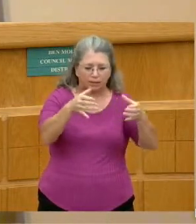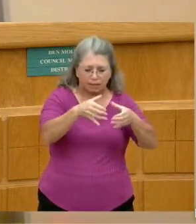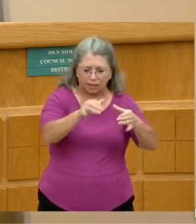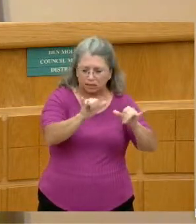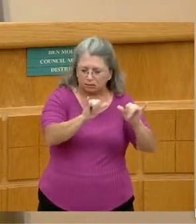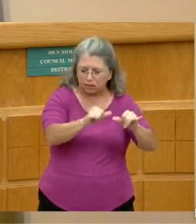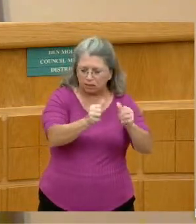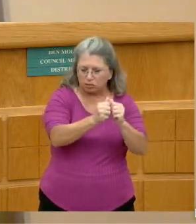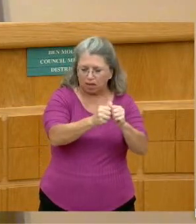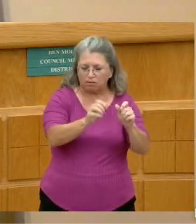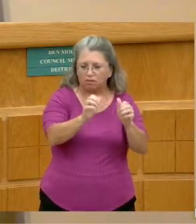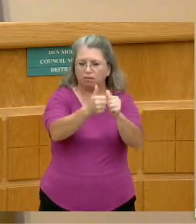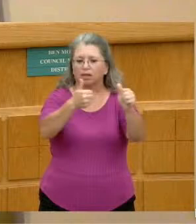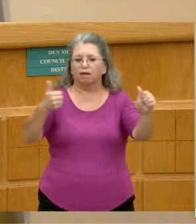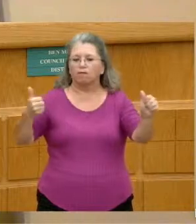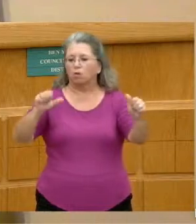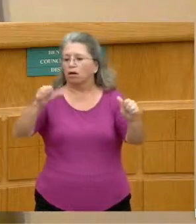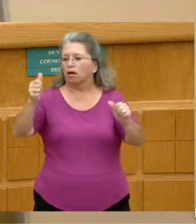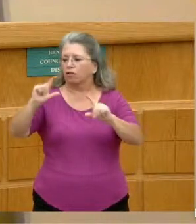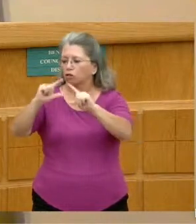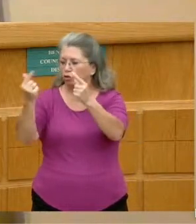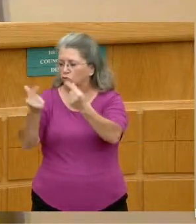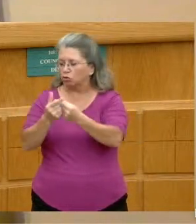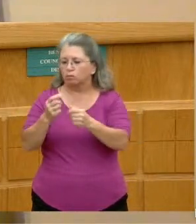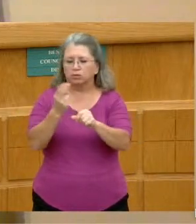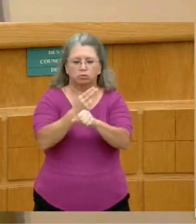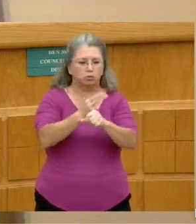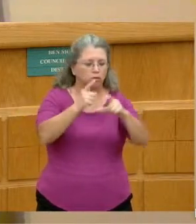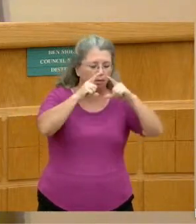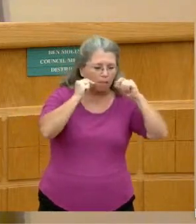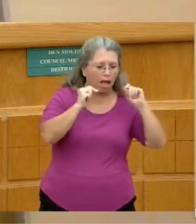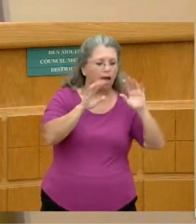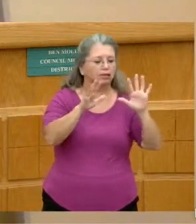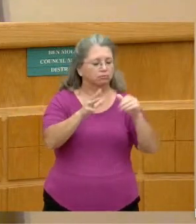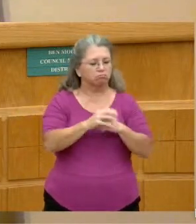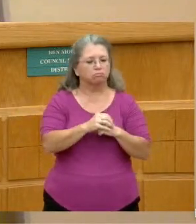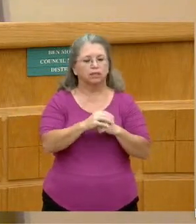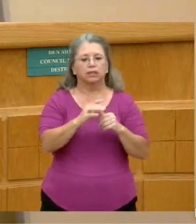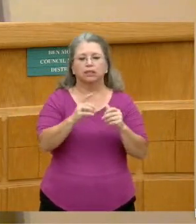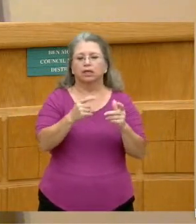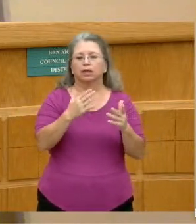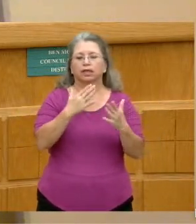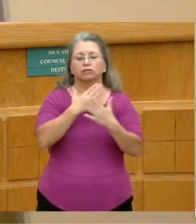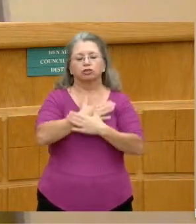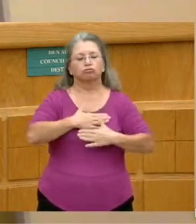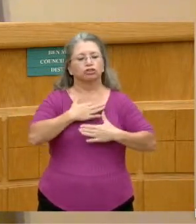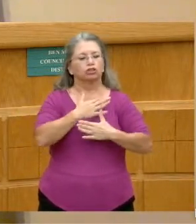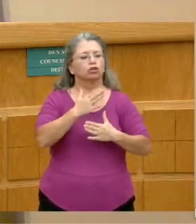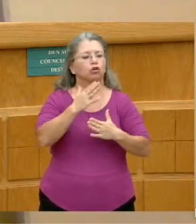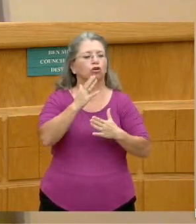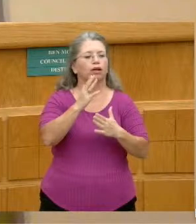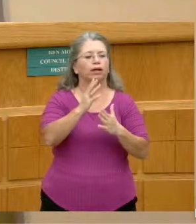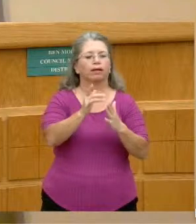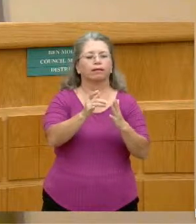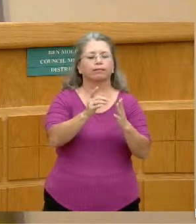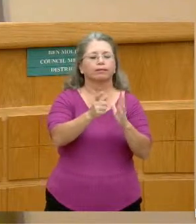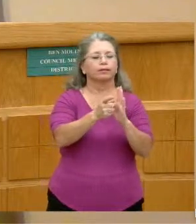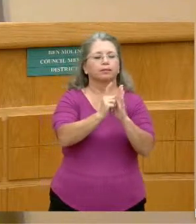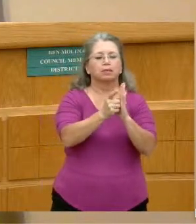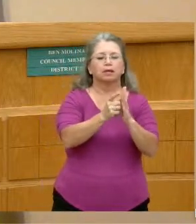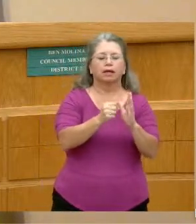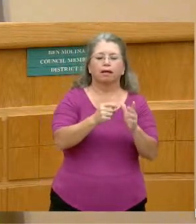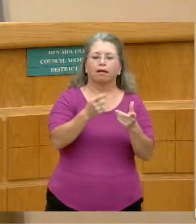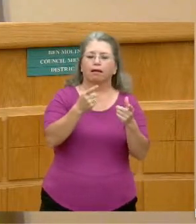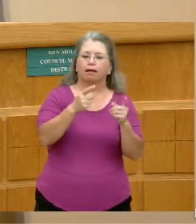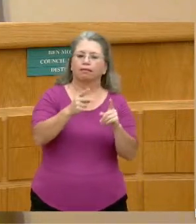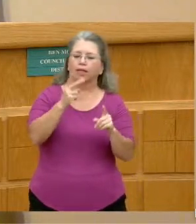they stay away from other groups. But sometimes they're just sitting there and they're enjoying the moment, and they see a couple of